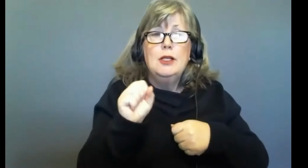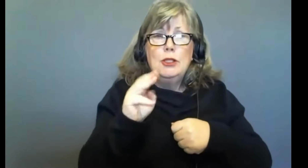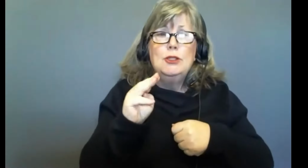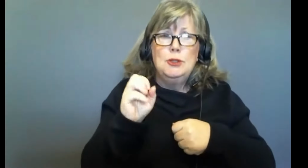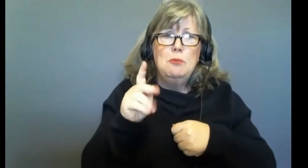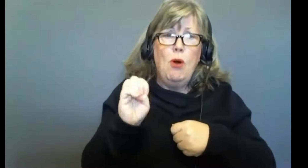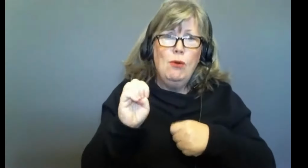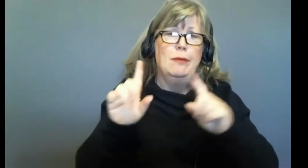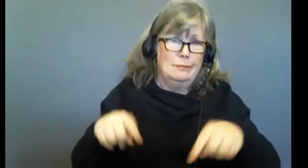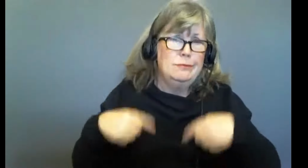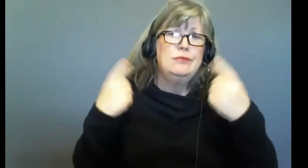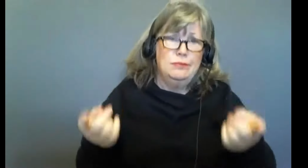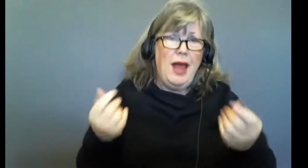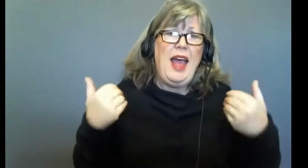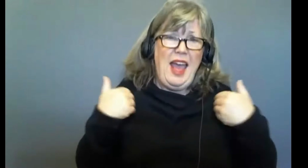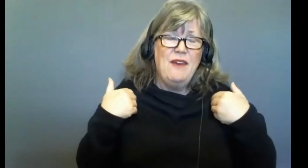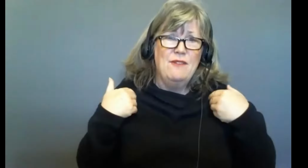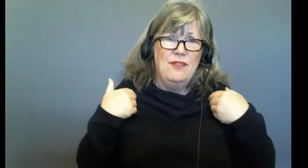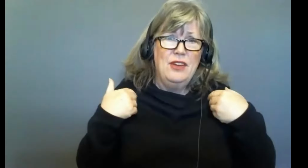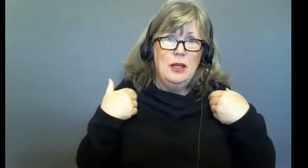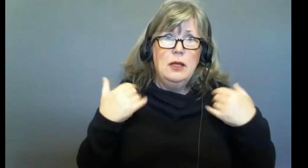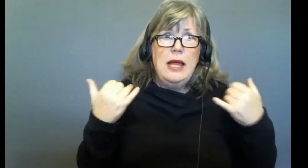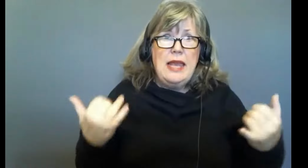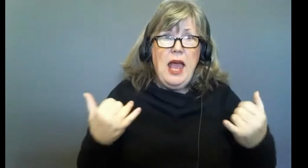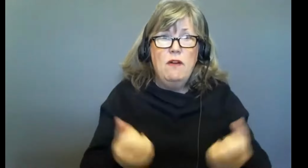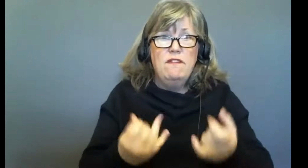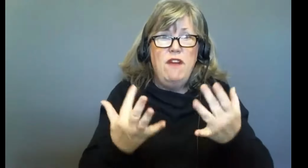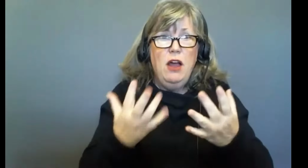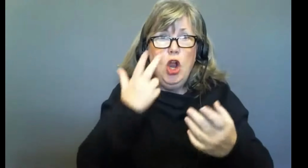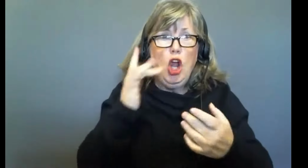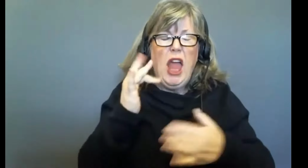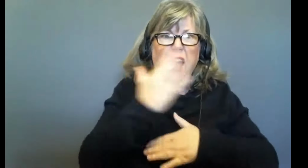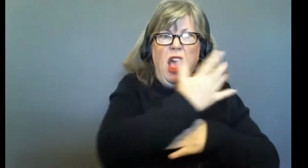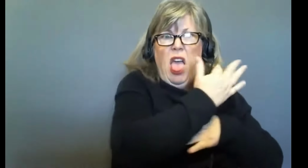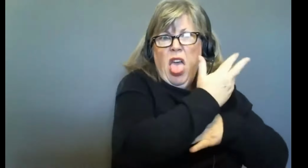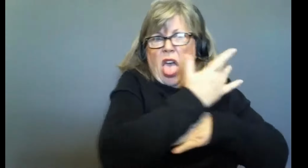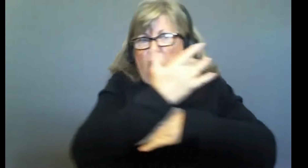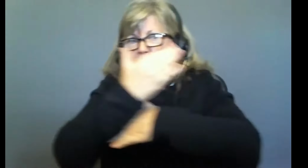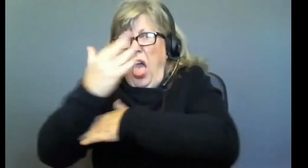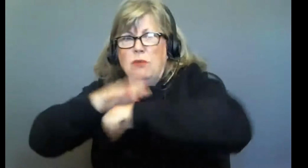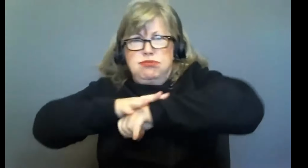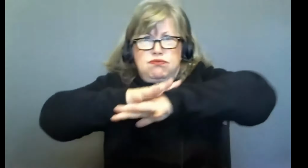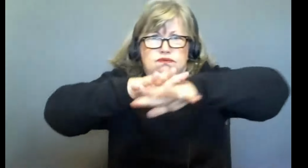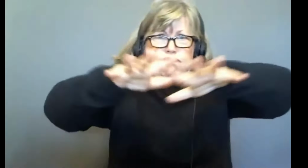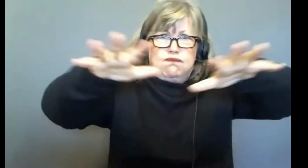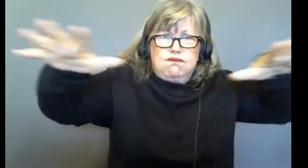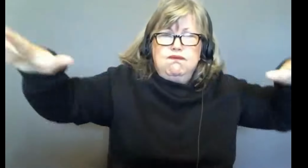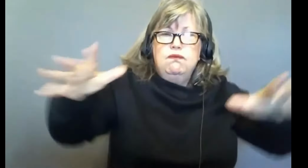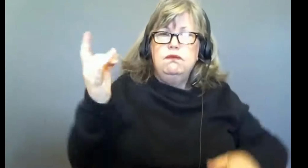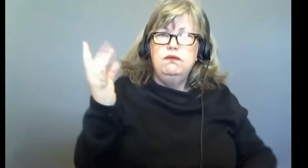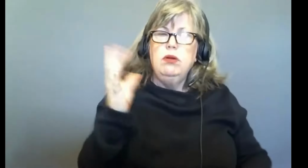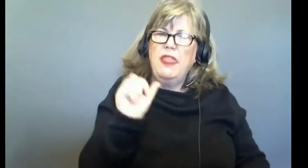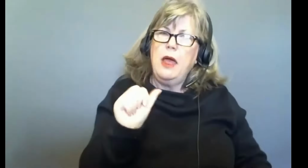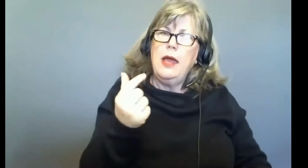now we're dealing with a major forest fire, which is what ageism has done. Now we have to send in the